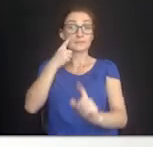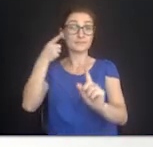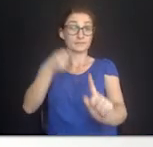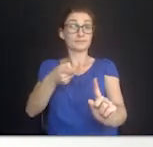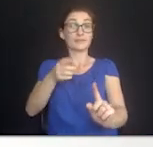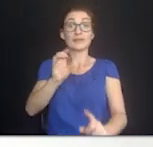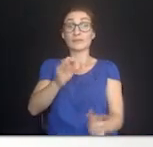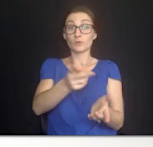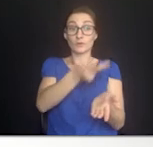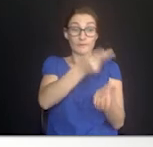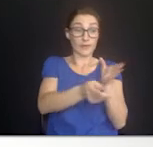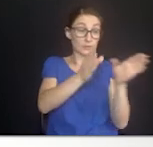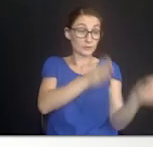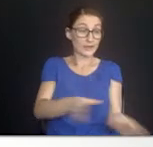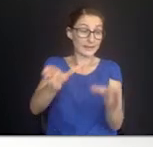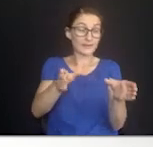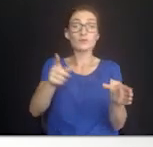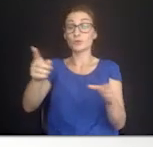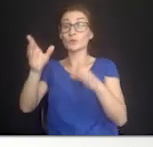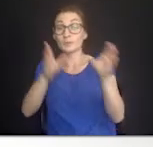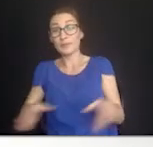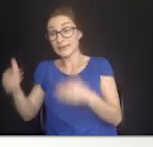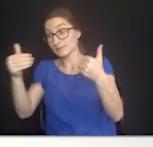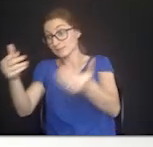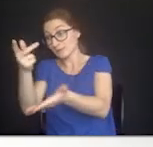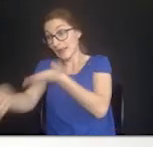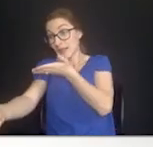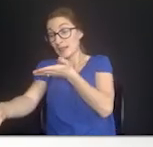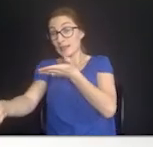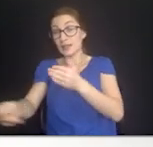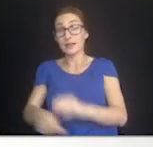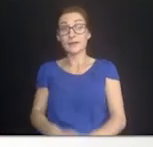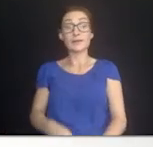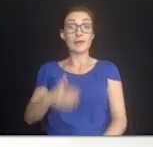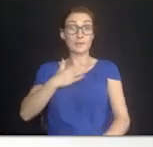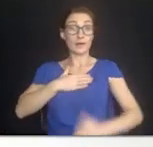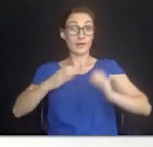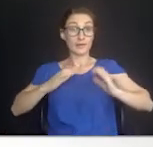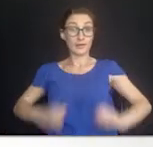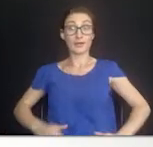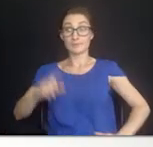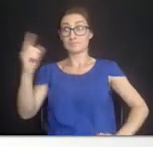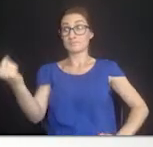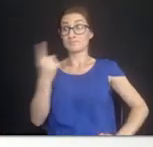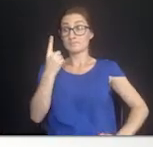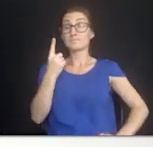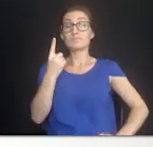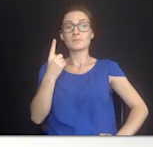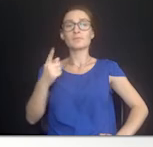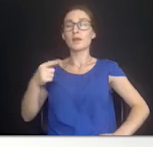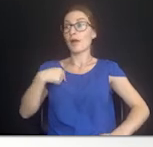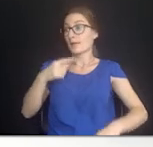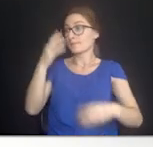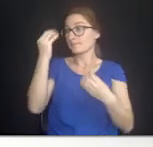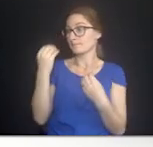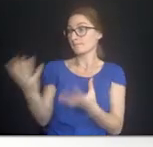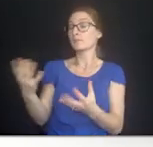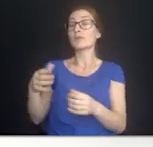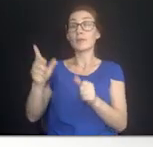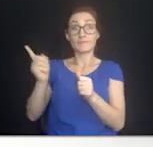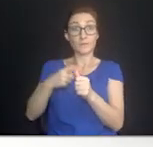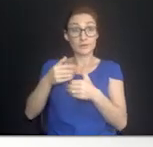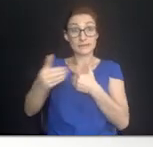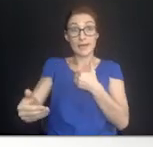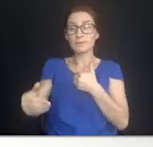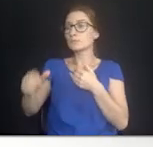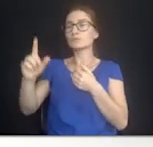fail to plan, you're planning to fail, right? My clients that come in the door, I love telling them that the first step is that they're engaging with me, right?